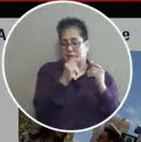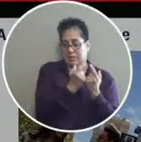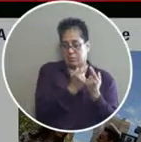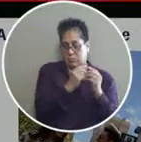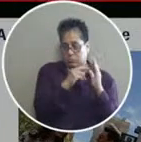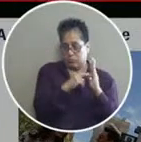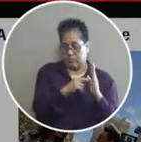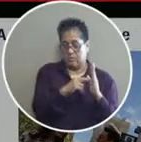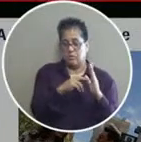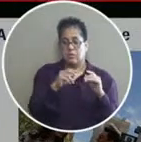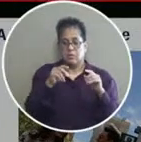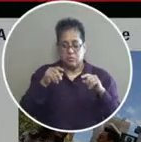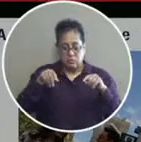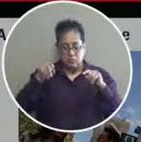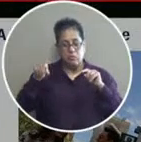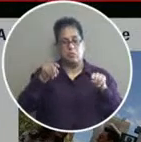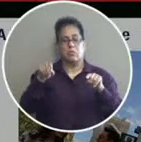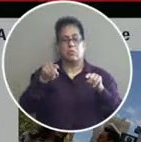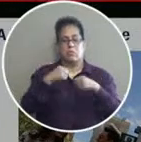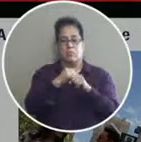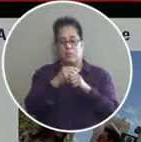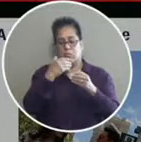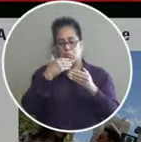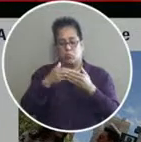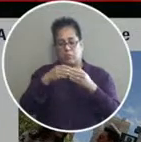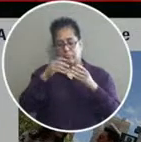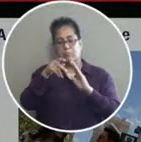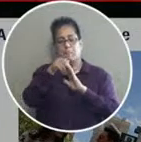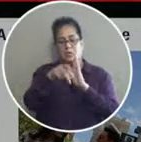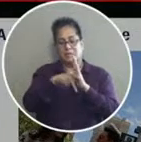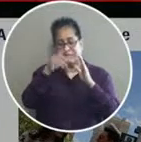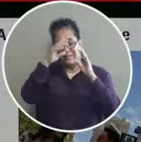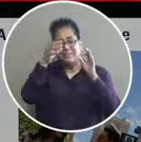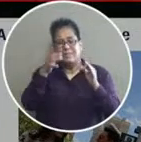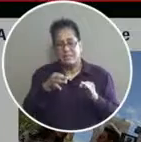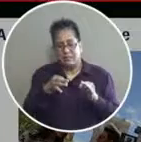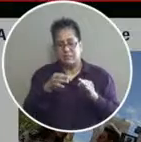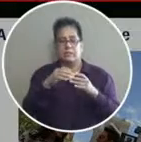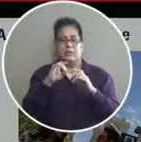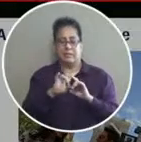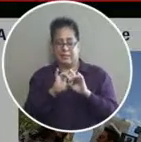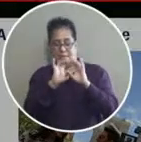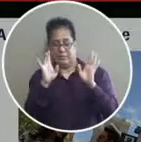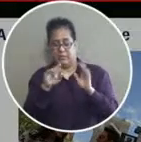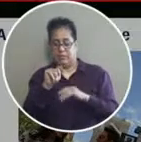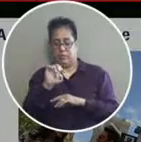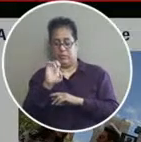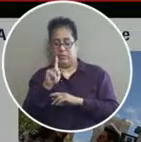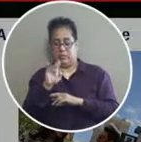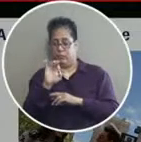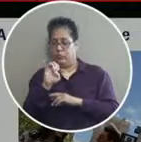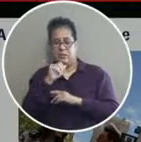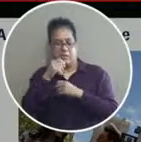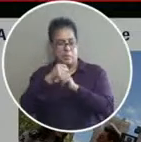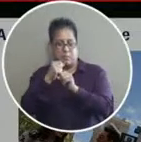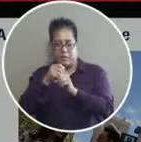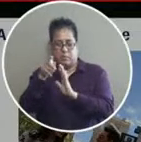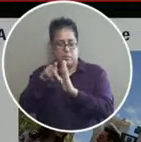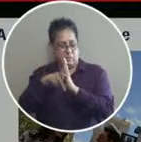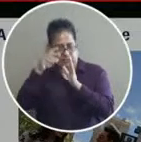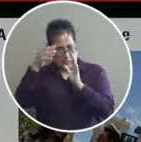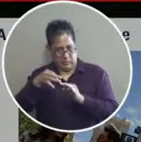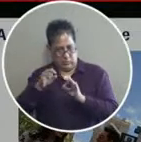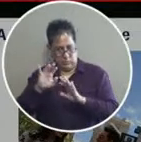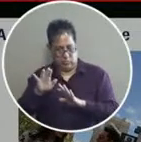so that you all can make well-informed policy decisions. It should be clear that the task force will not be making policy